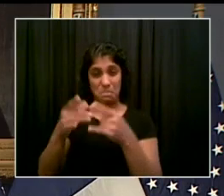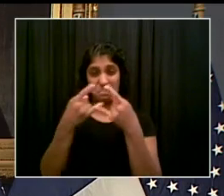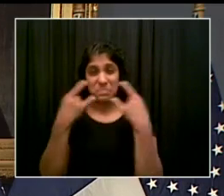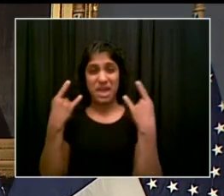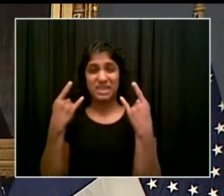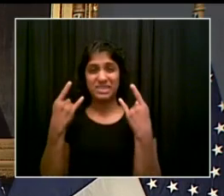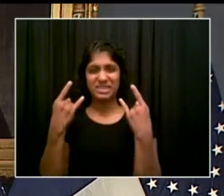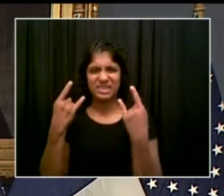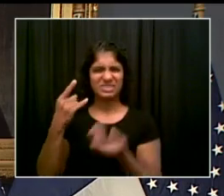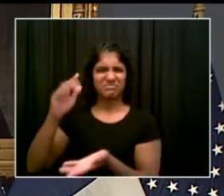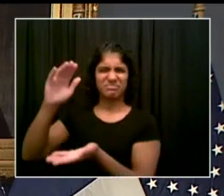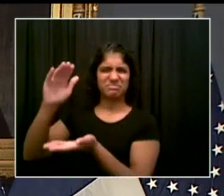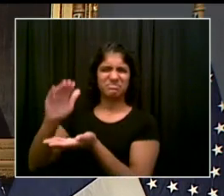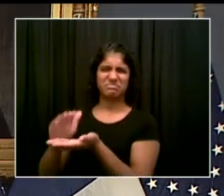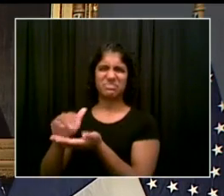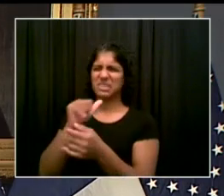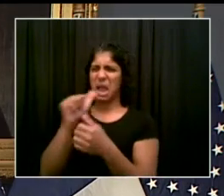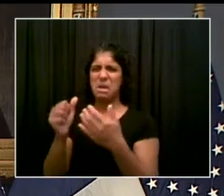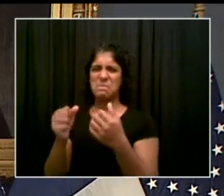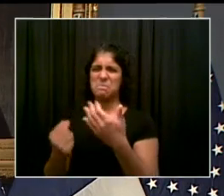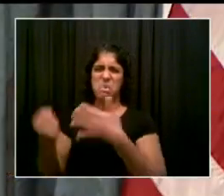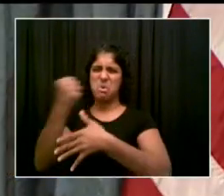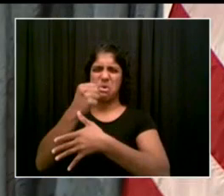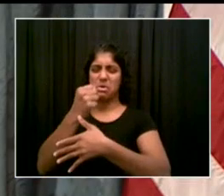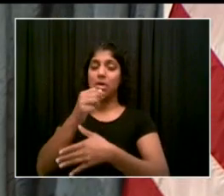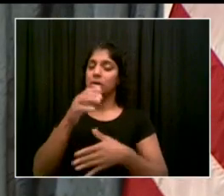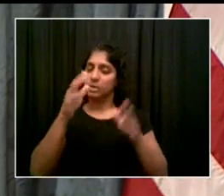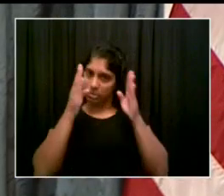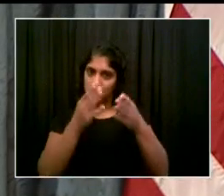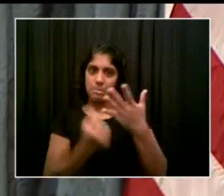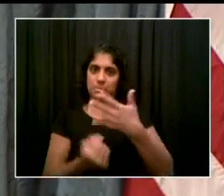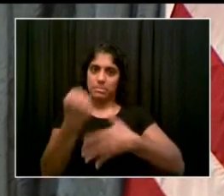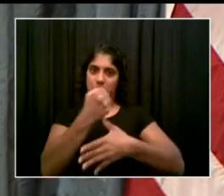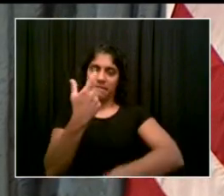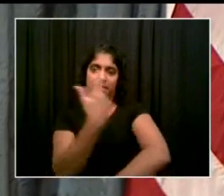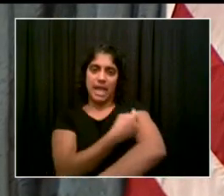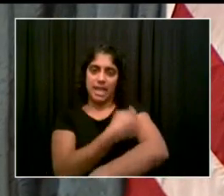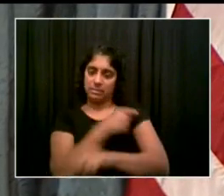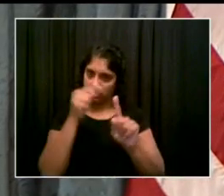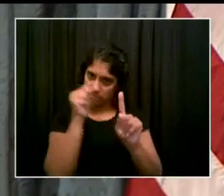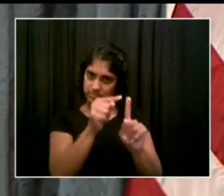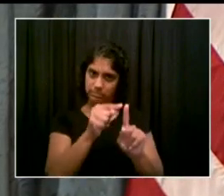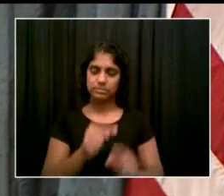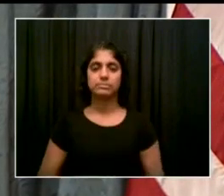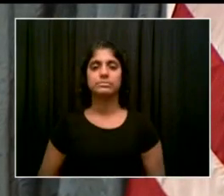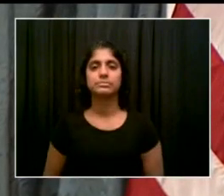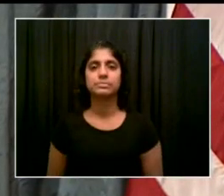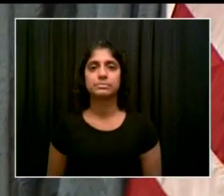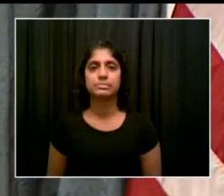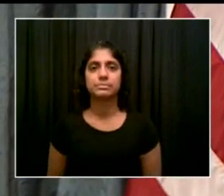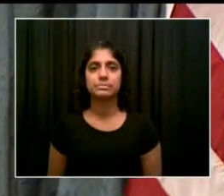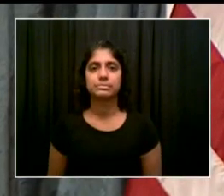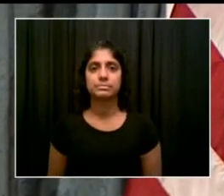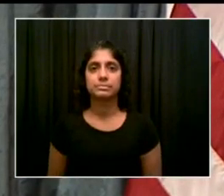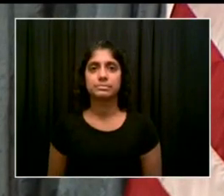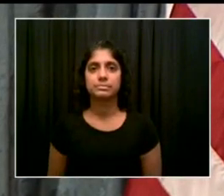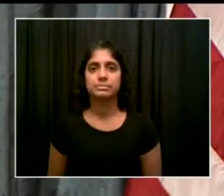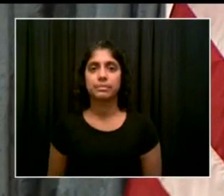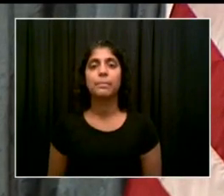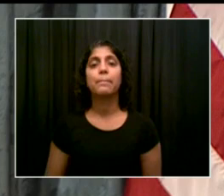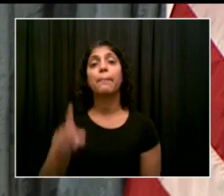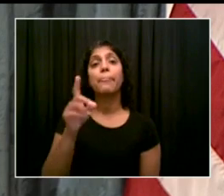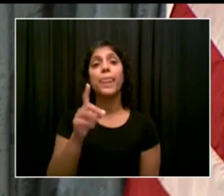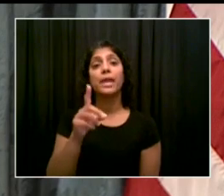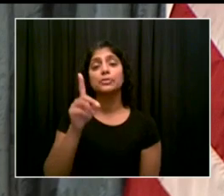question. Masking has been and remains a vital part of our defense against the virus. And as the mayor has